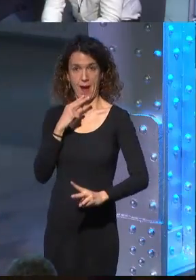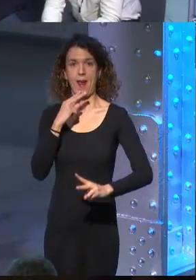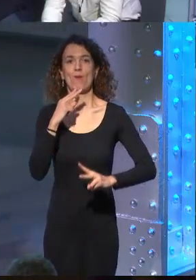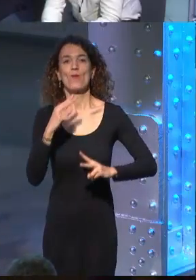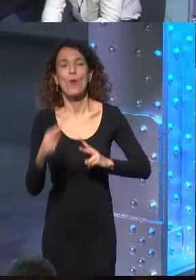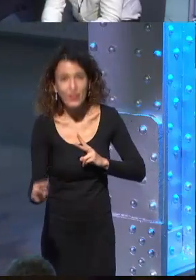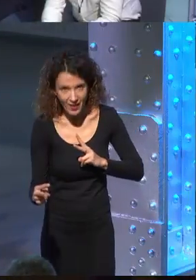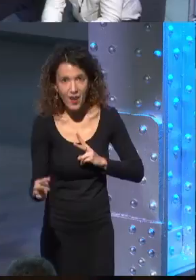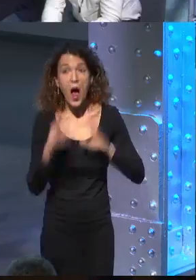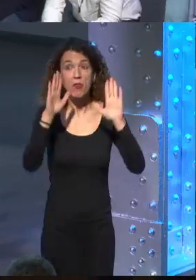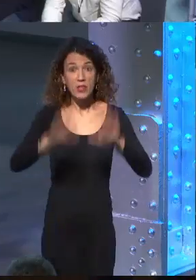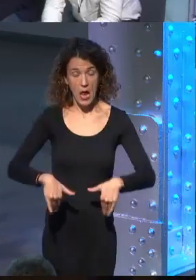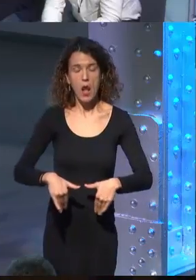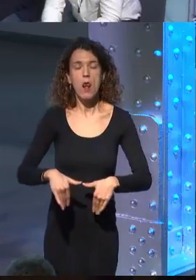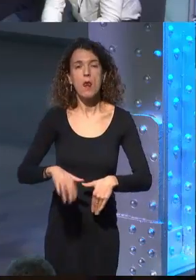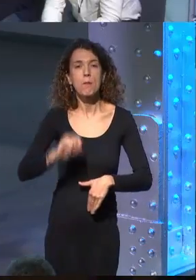asked, why did you do this?